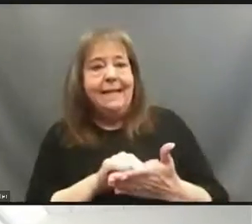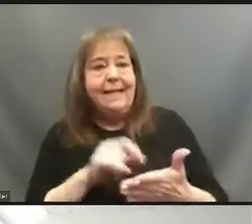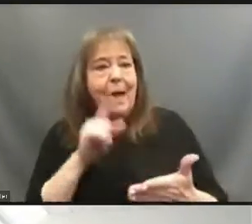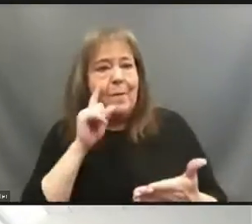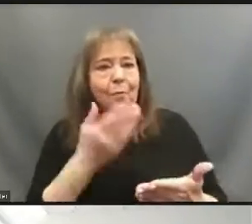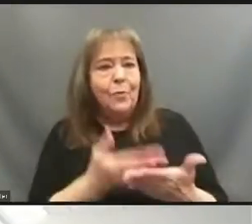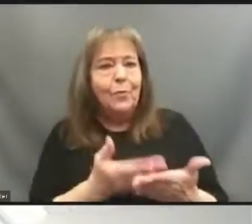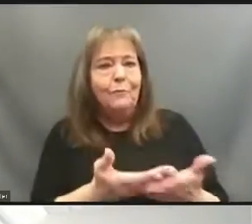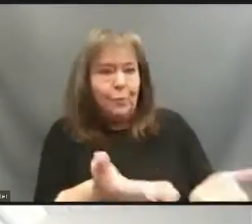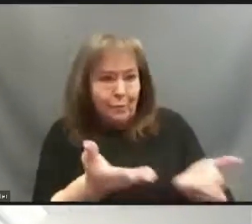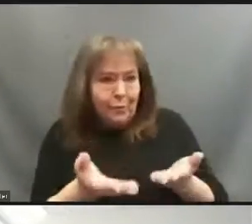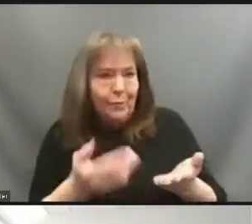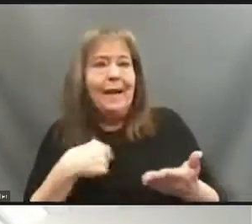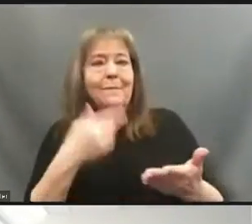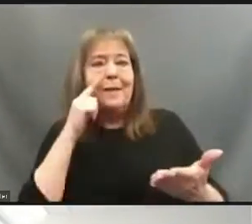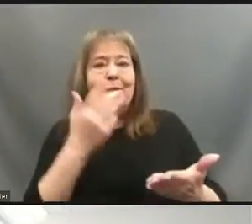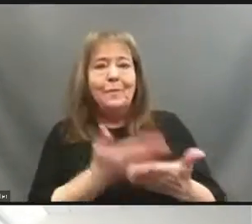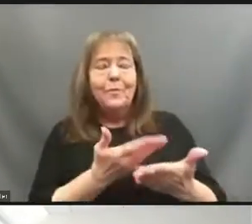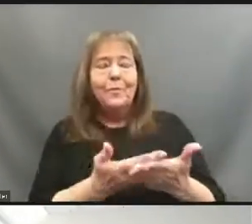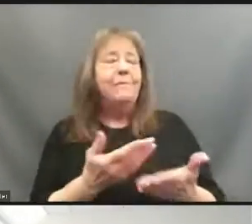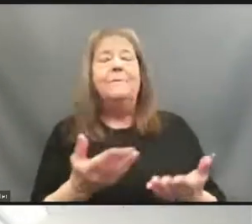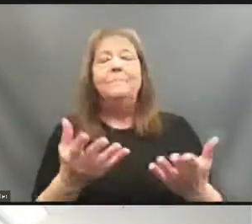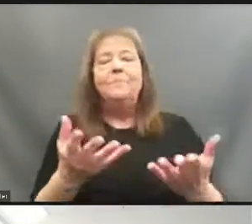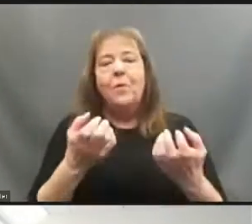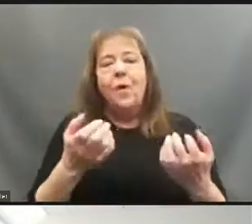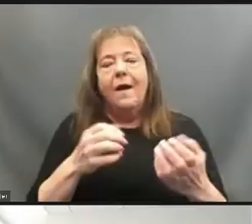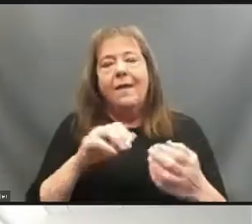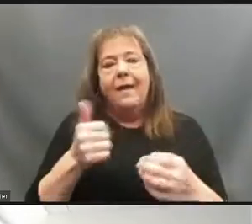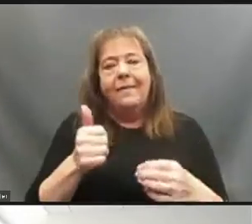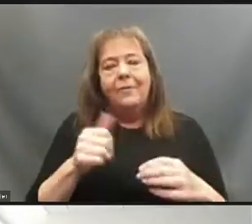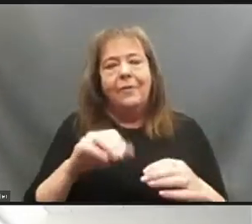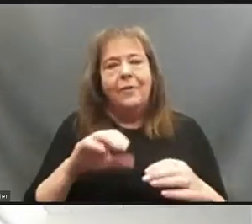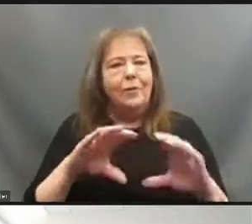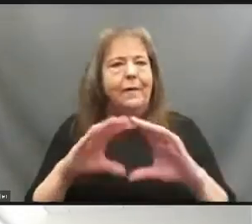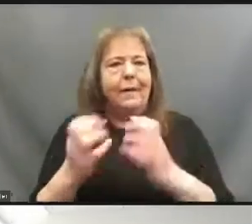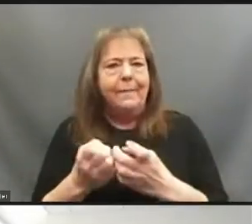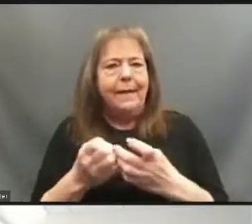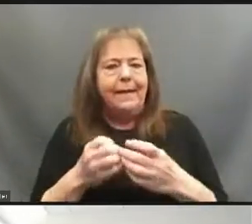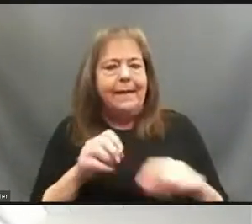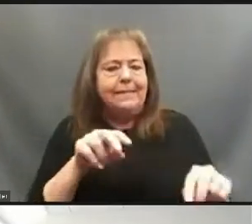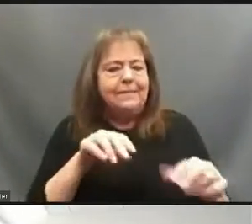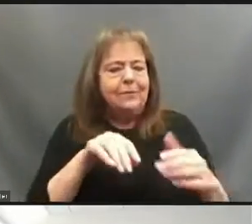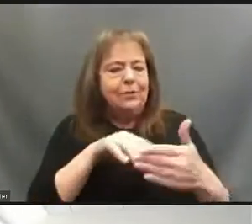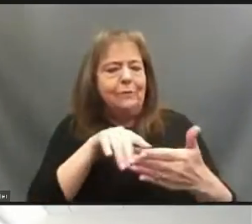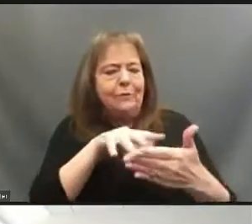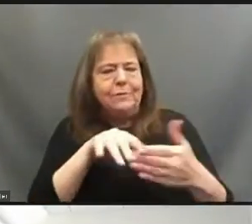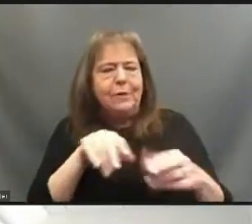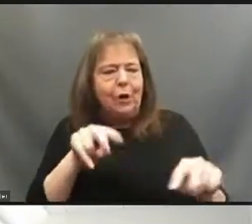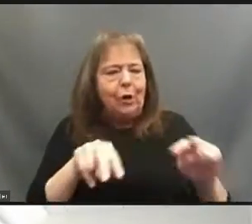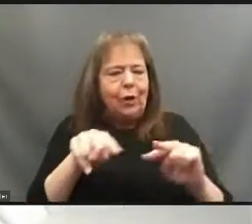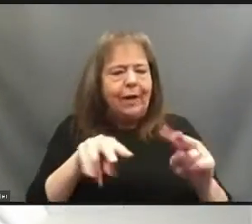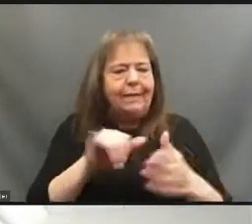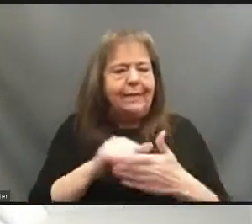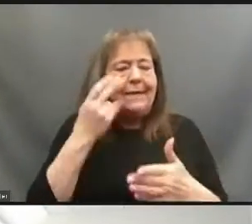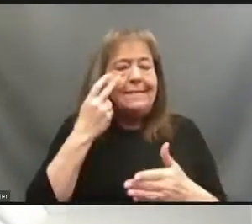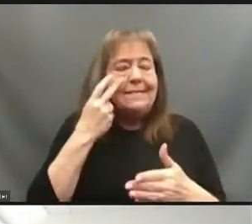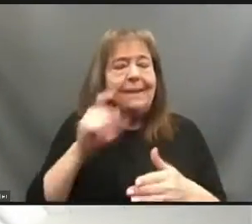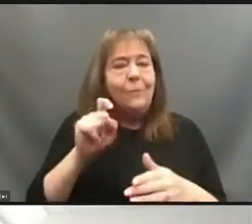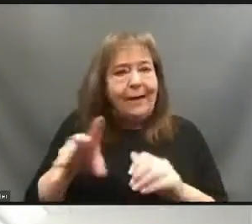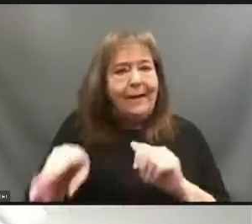by the committees within our health system that look at these trials and decide if something should be added to the